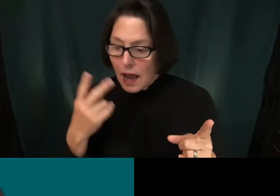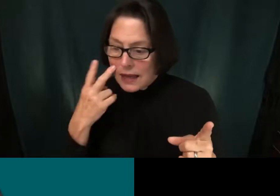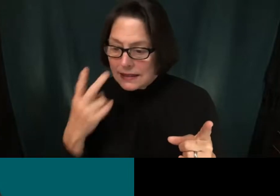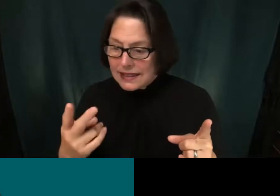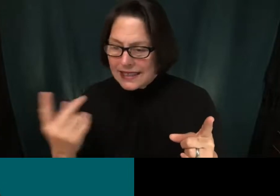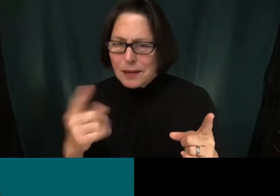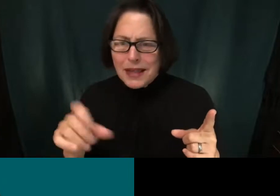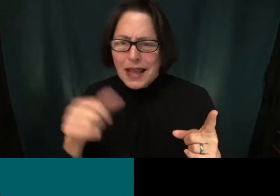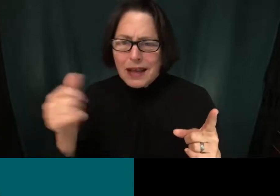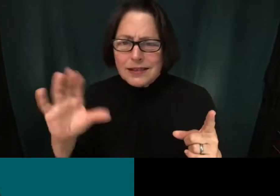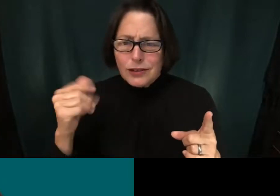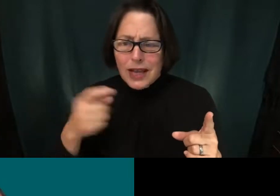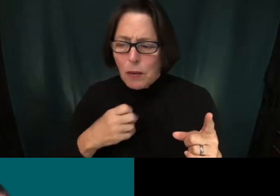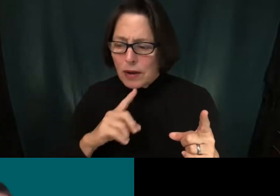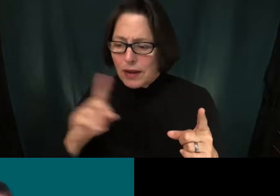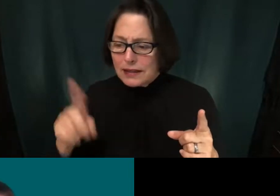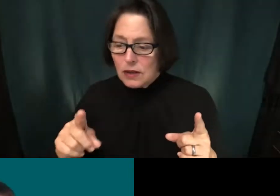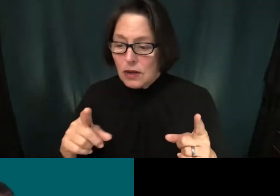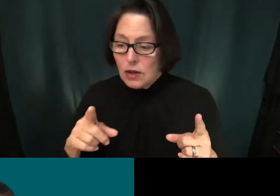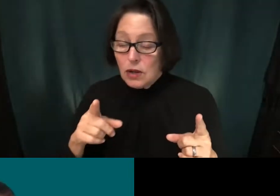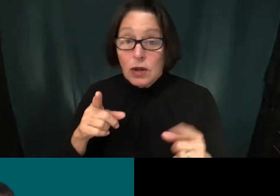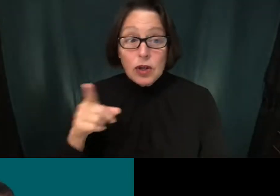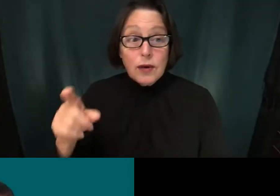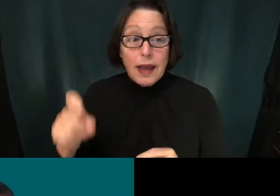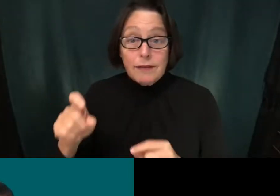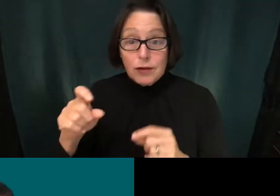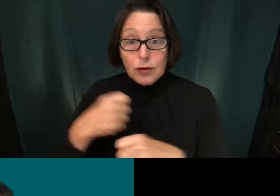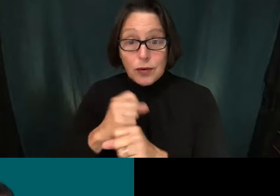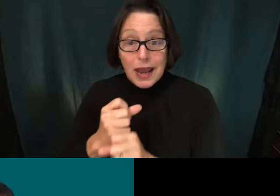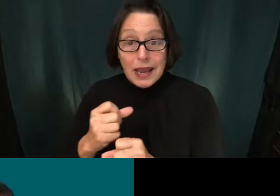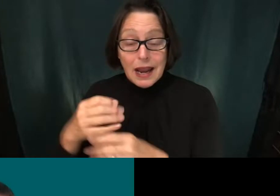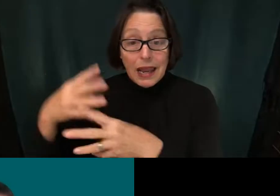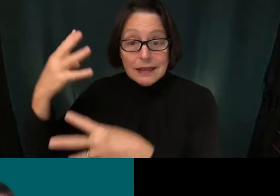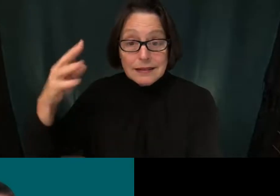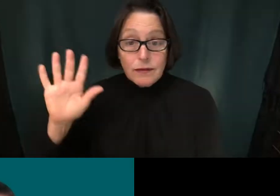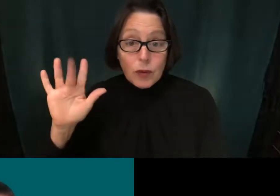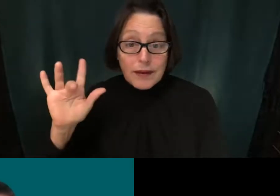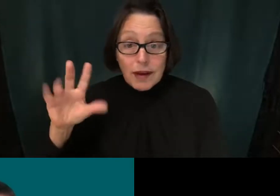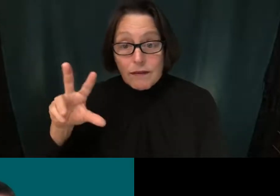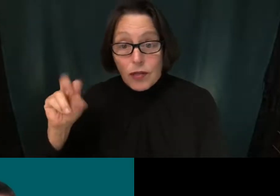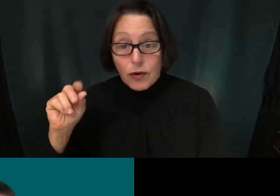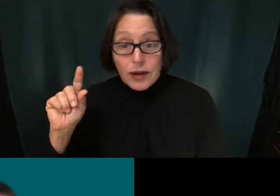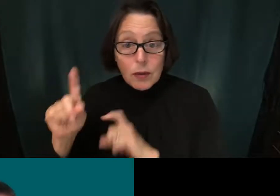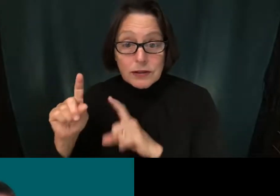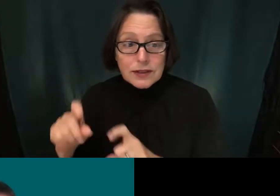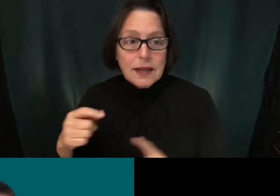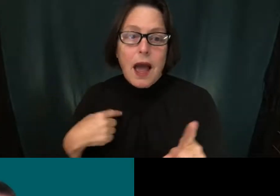to respond to. That was the one, like, have you had create a list of 25, 30 questions? And yeah, so I find that helpful. I